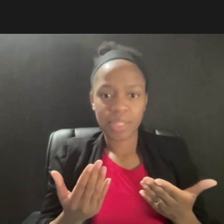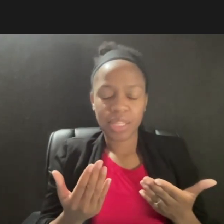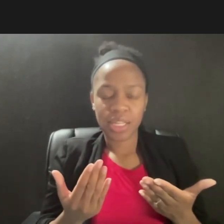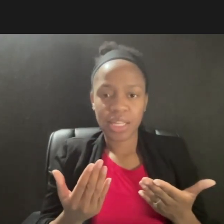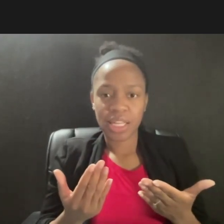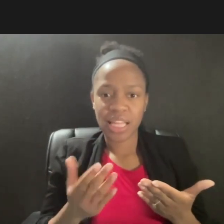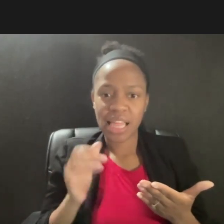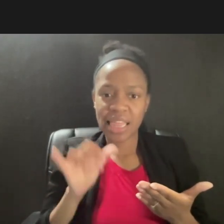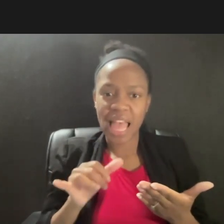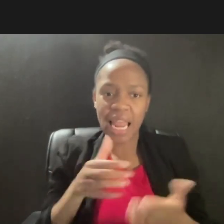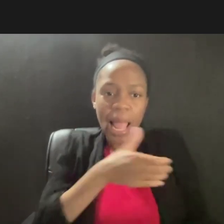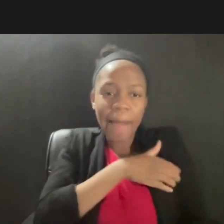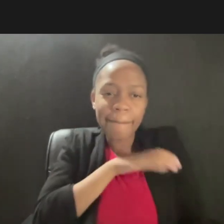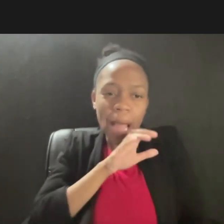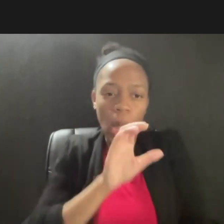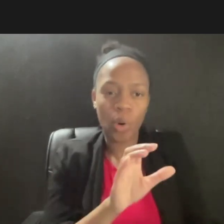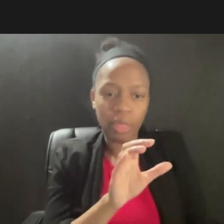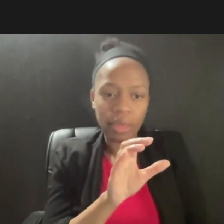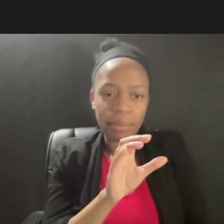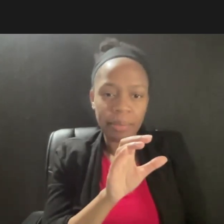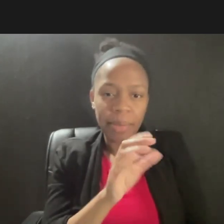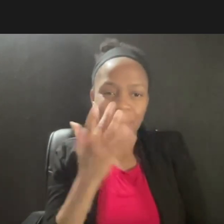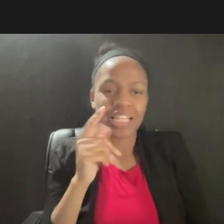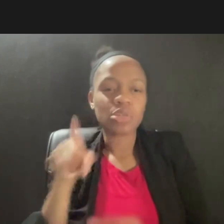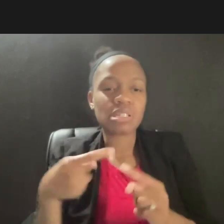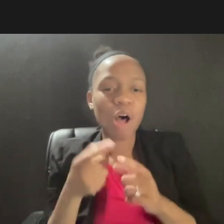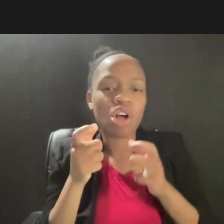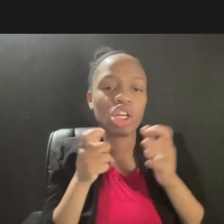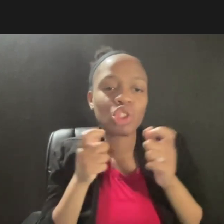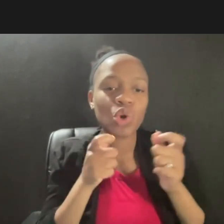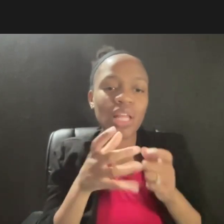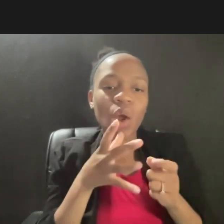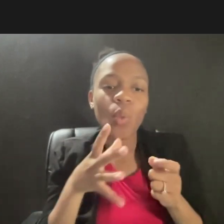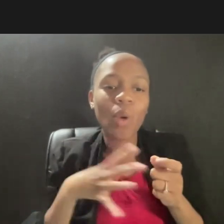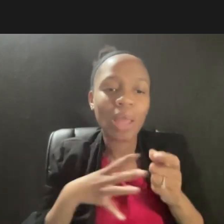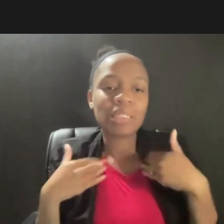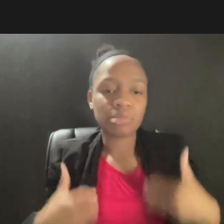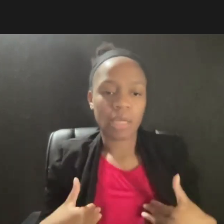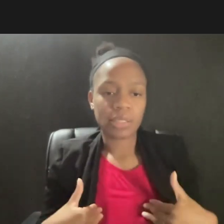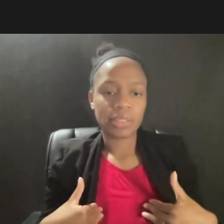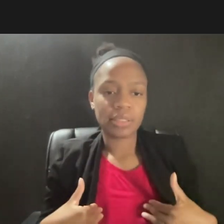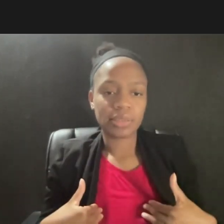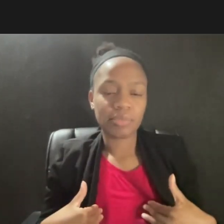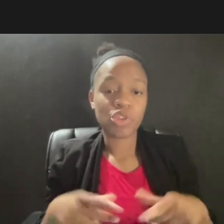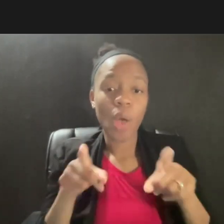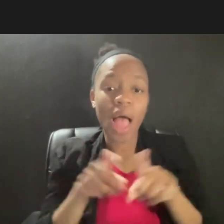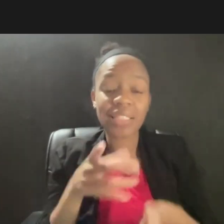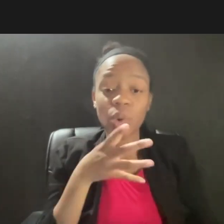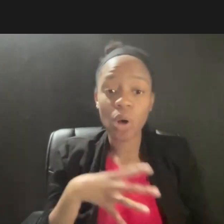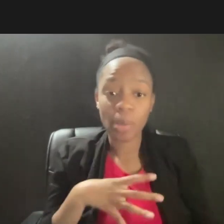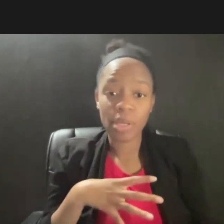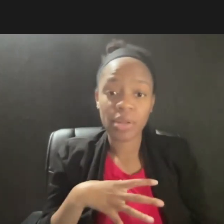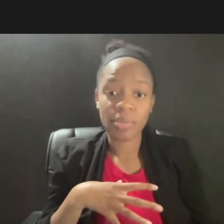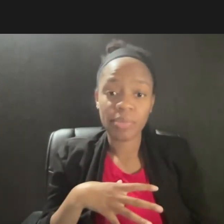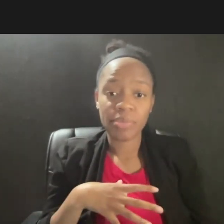it empowered them because it was about controlling women's bodies. And so, as a woman, I know